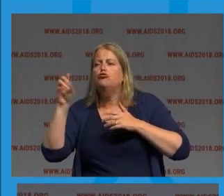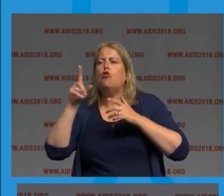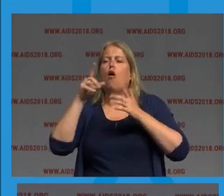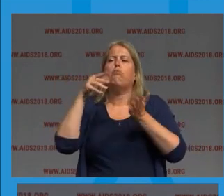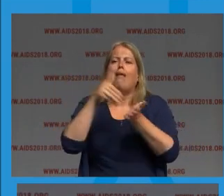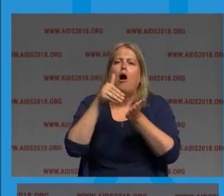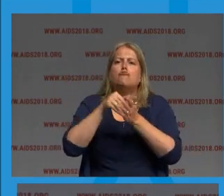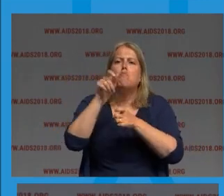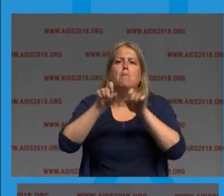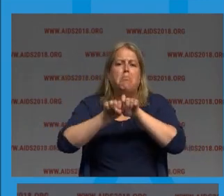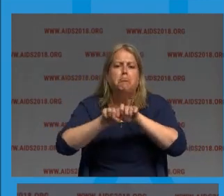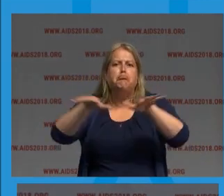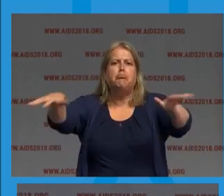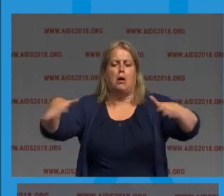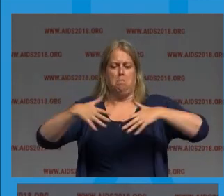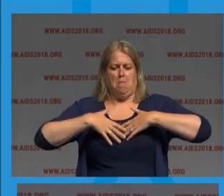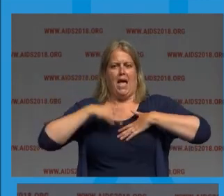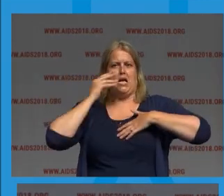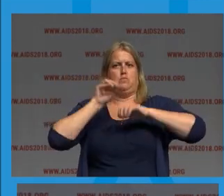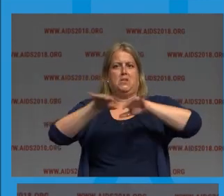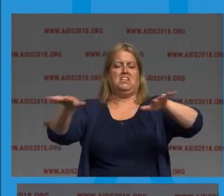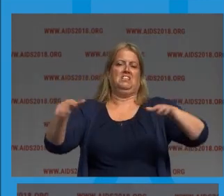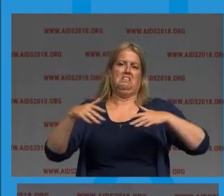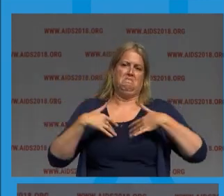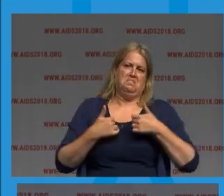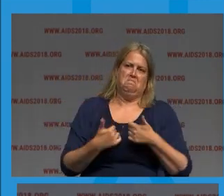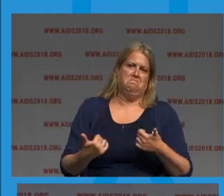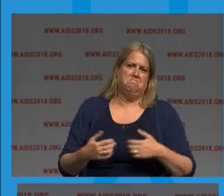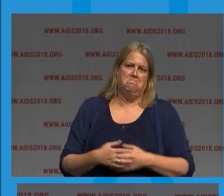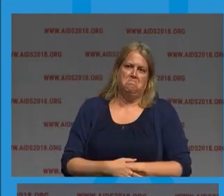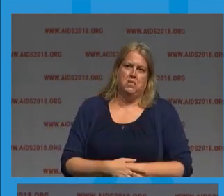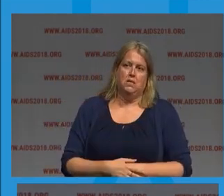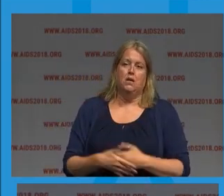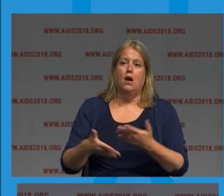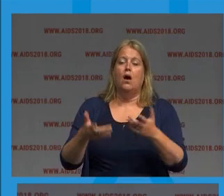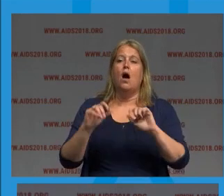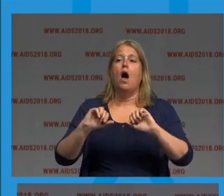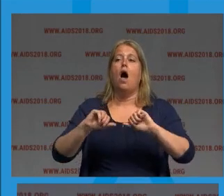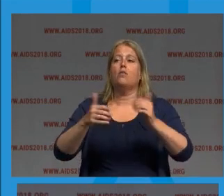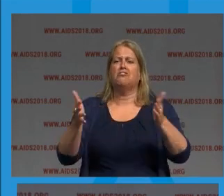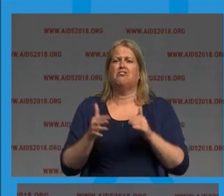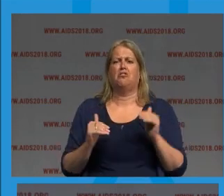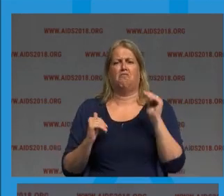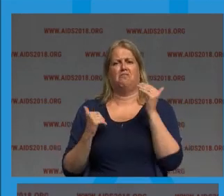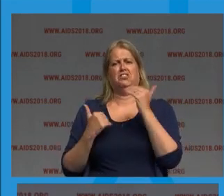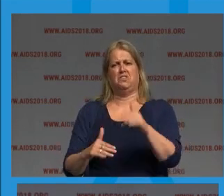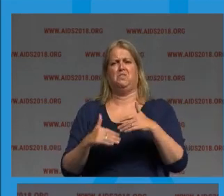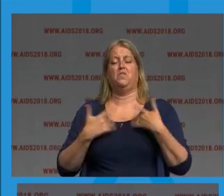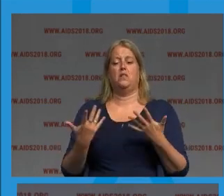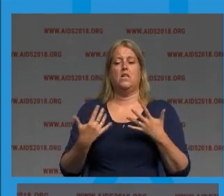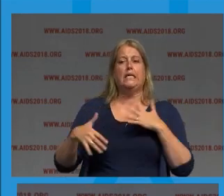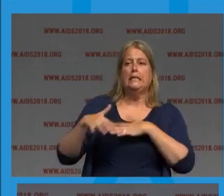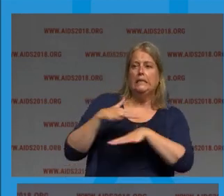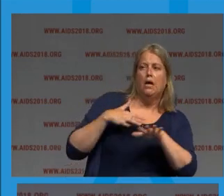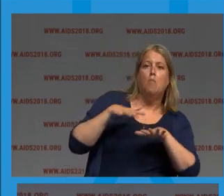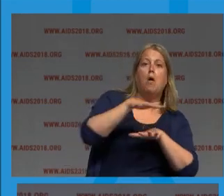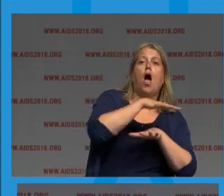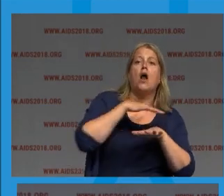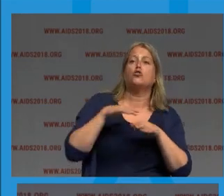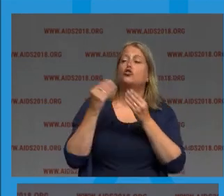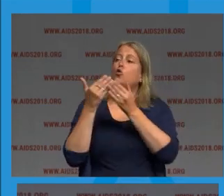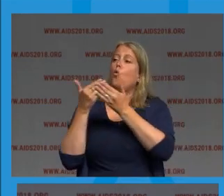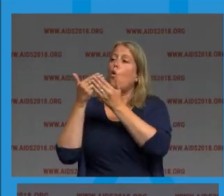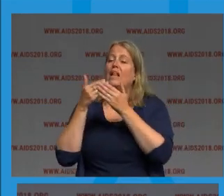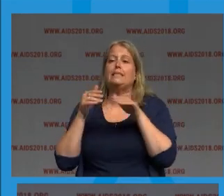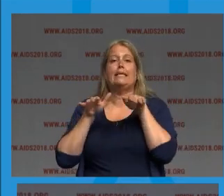that is not a good feeling. Other restrictions is freedoms to move around in parks and schools. If you're a registered